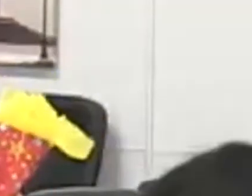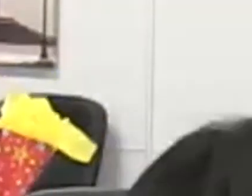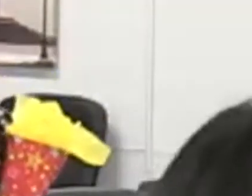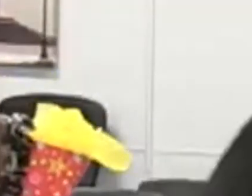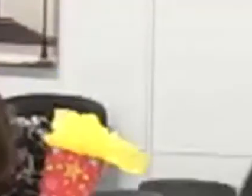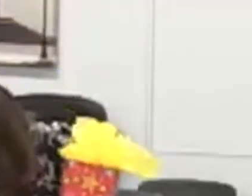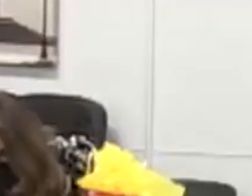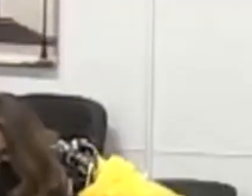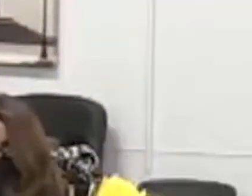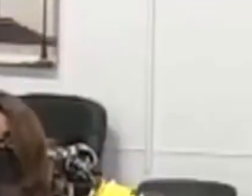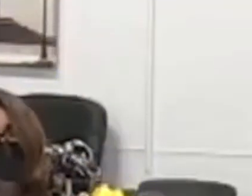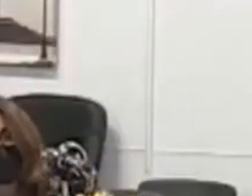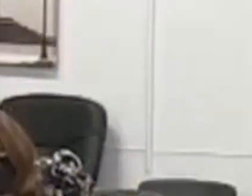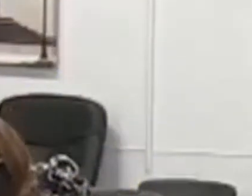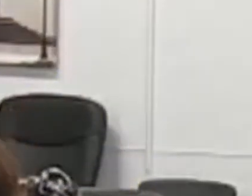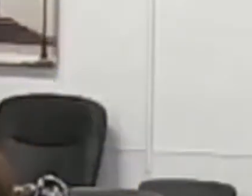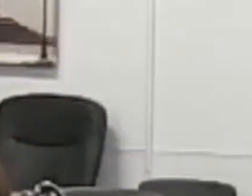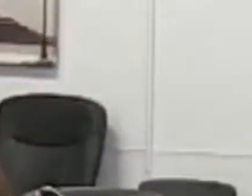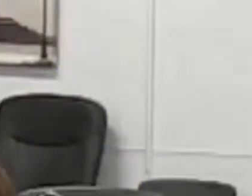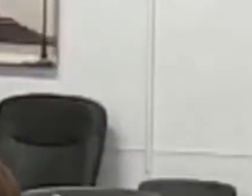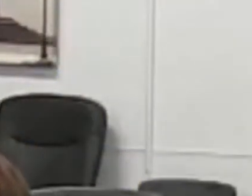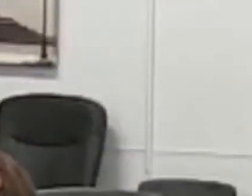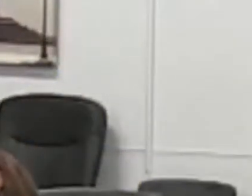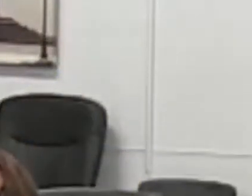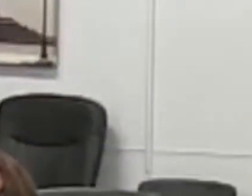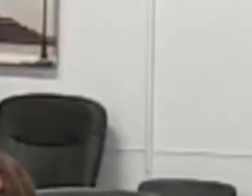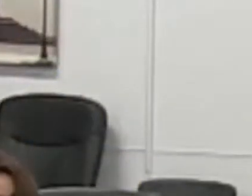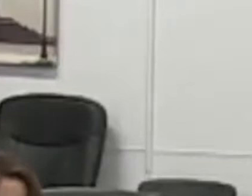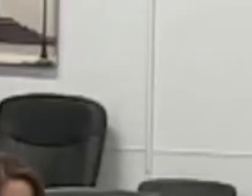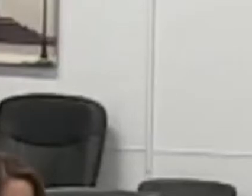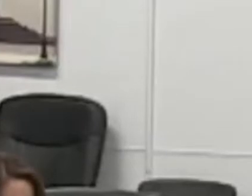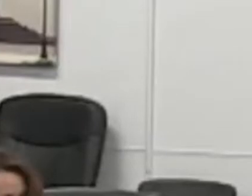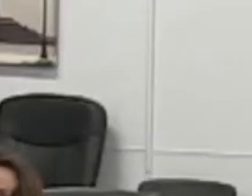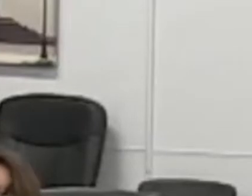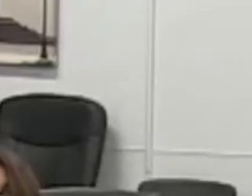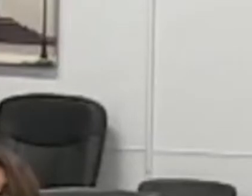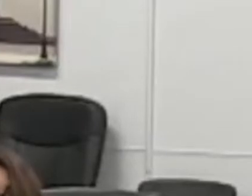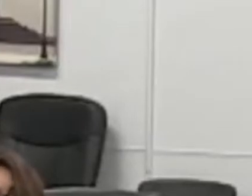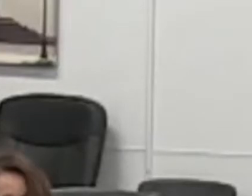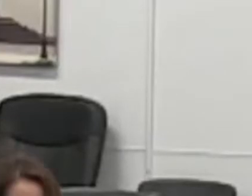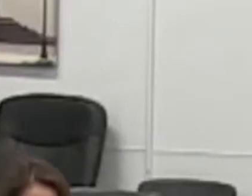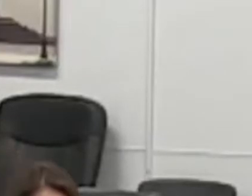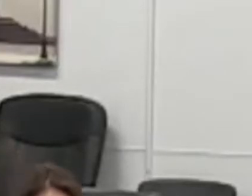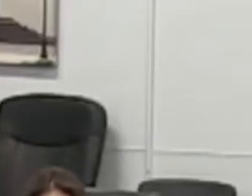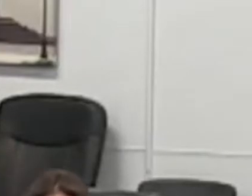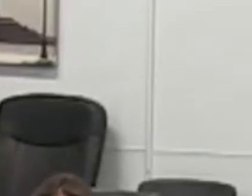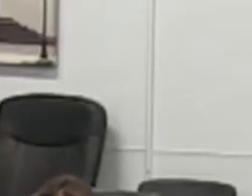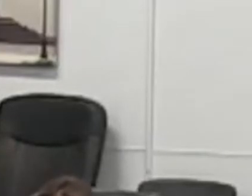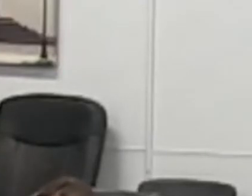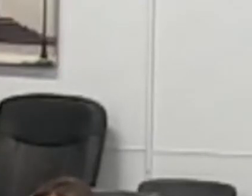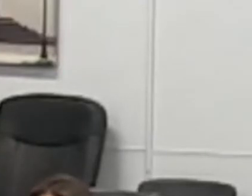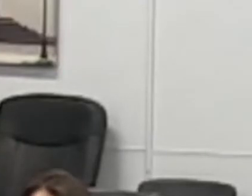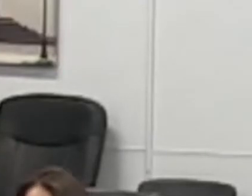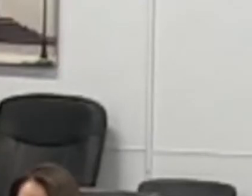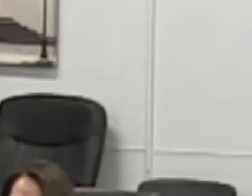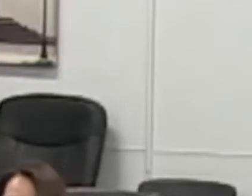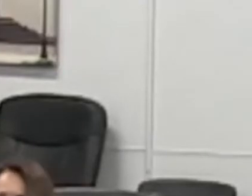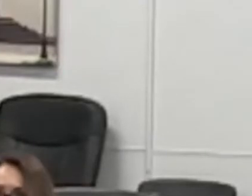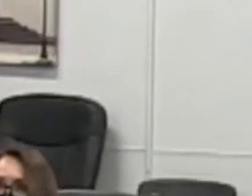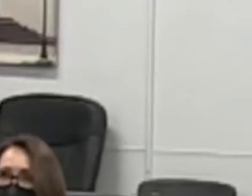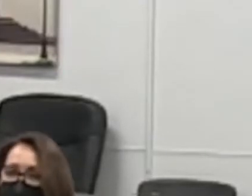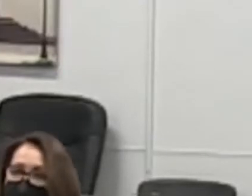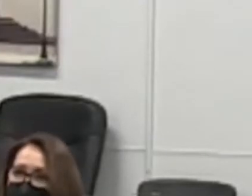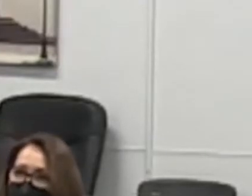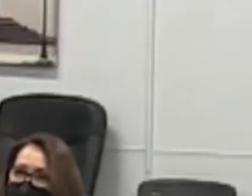Thank you, President Ford and everyone. And I just want to say that I do dedicate my dissertation to my family, my friends, but mostly to